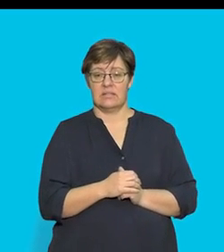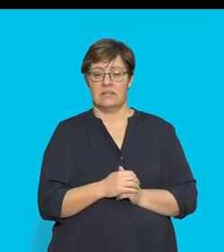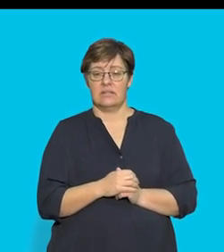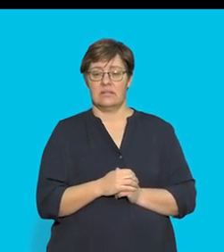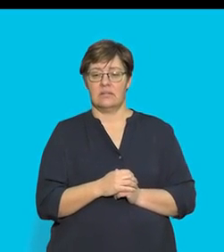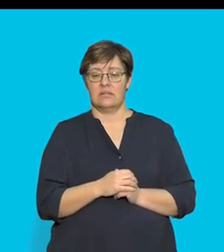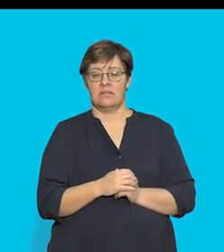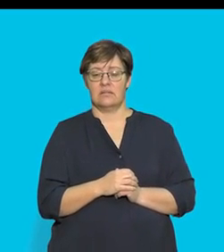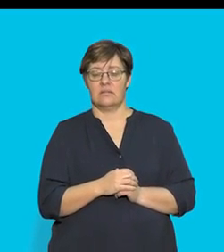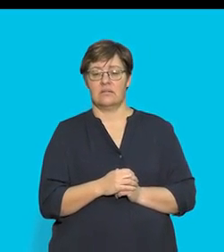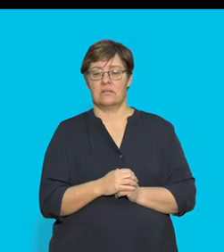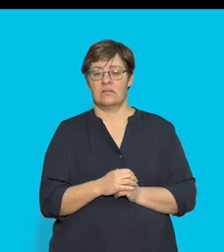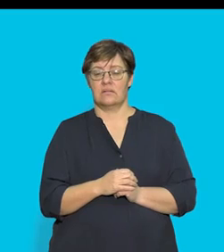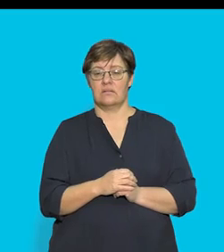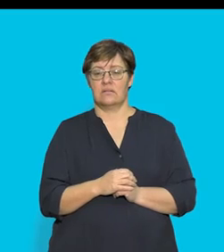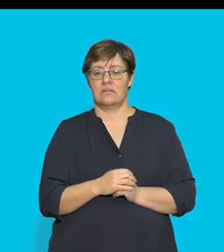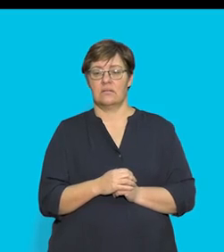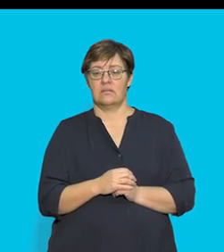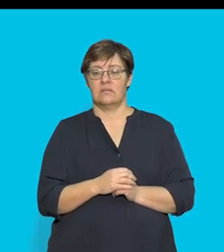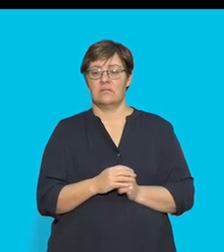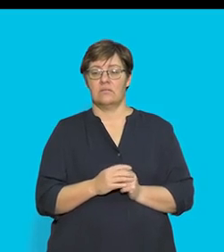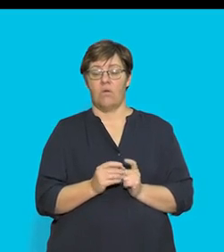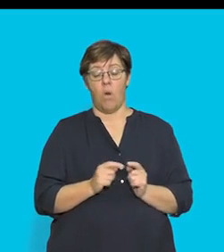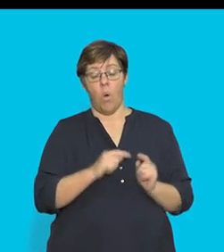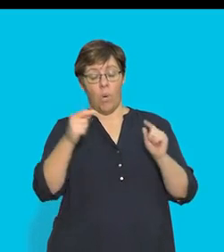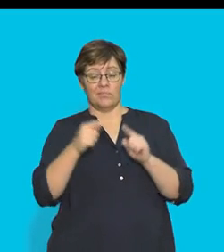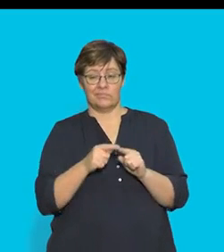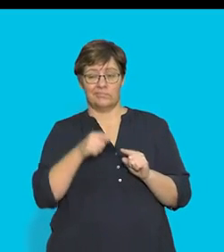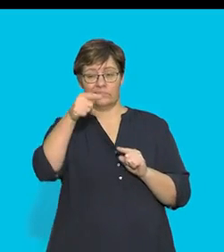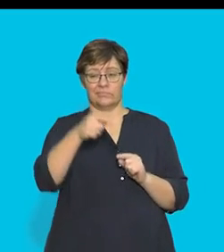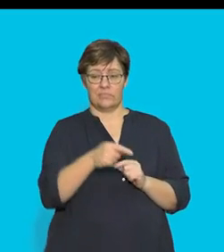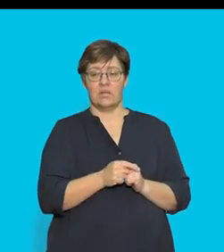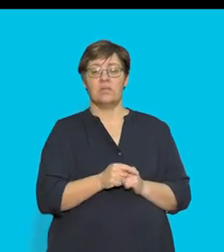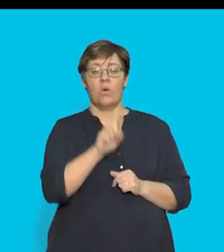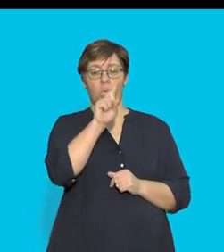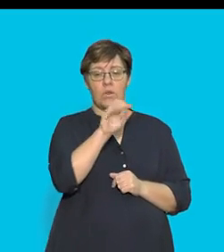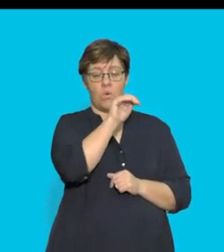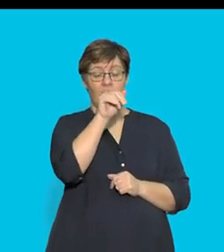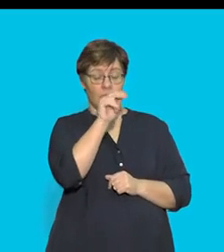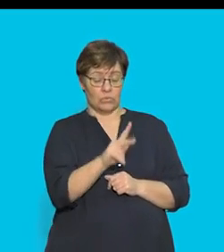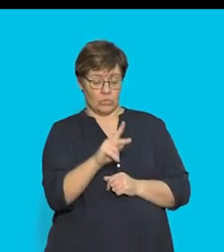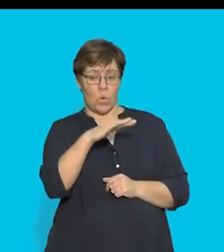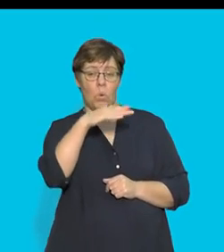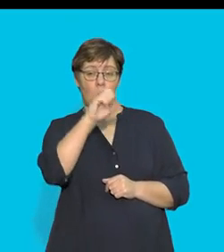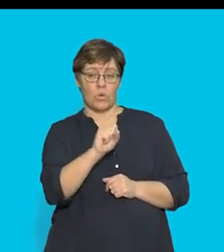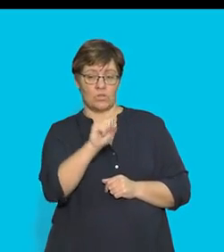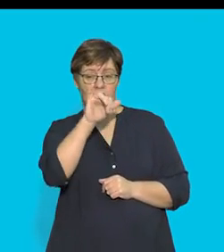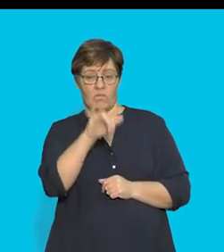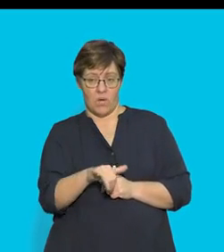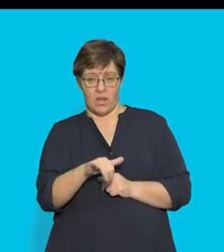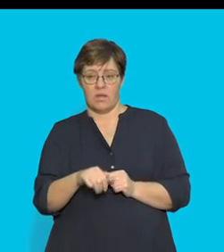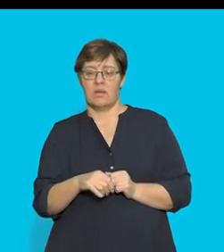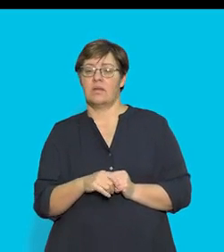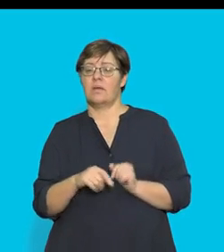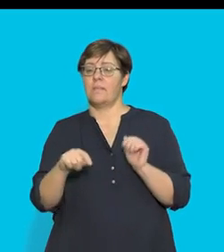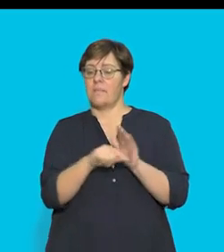opposite over hypotenuse, so it's going to be 1 over 2. Cos of 30 is adjacent of hypotenuse, so it's going to